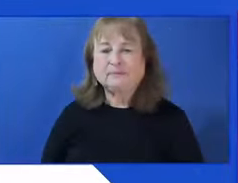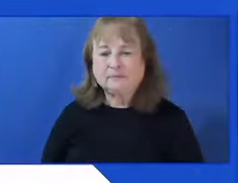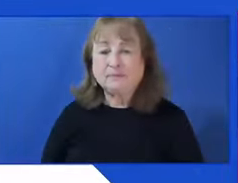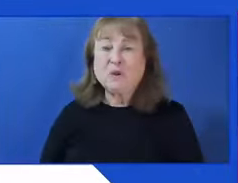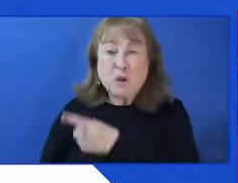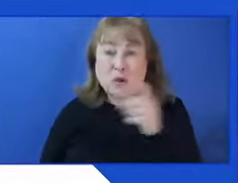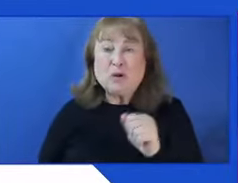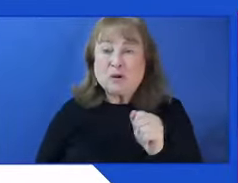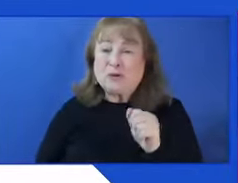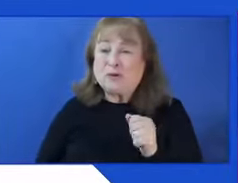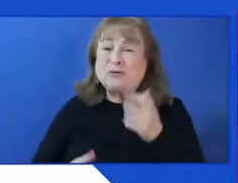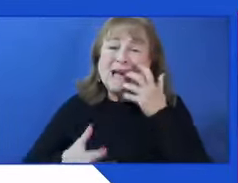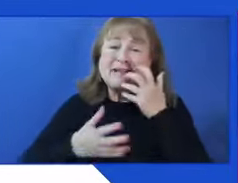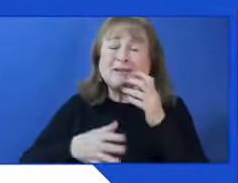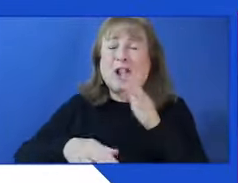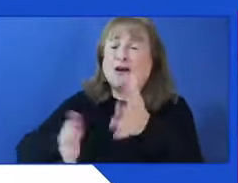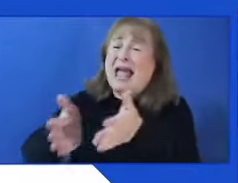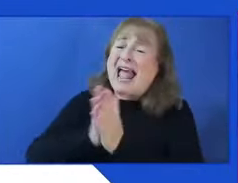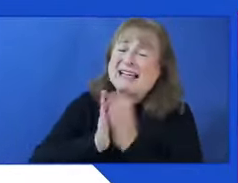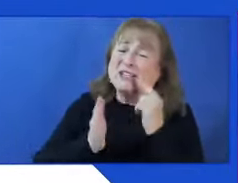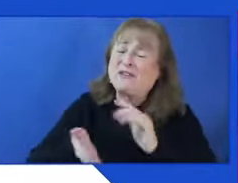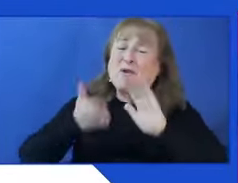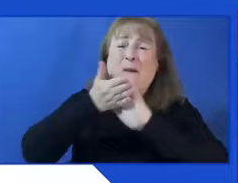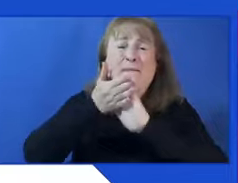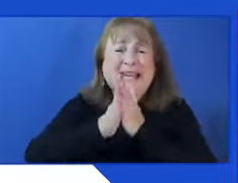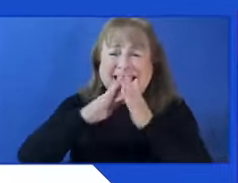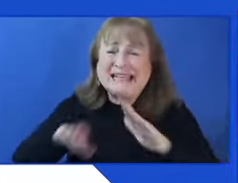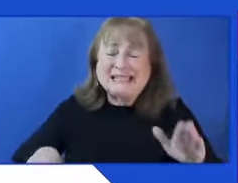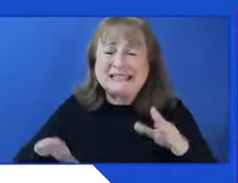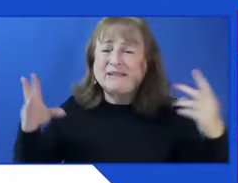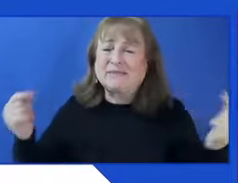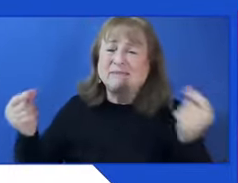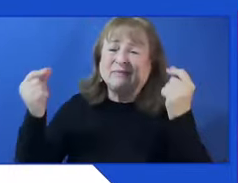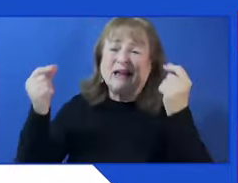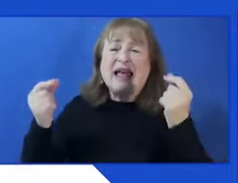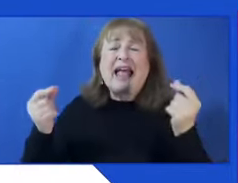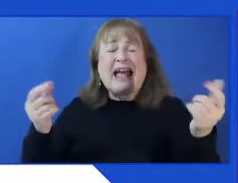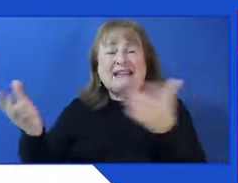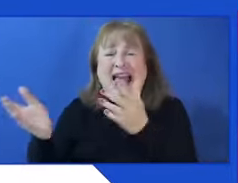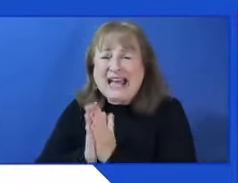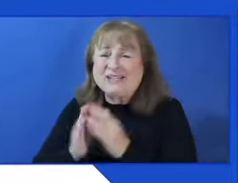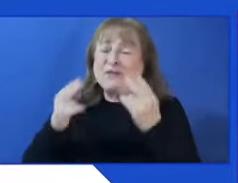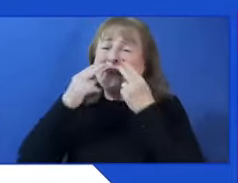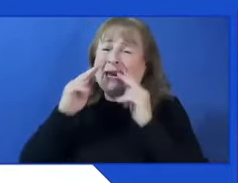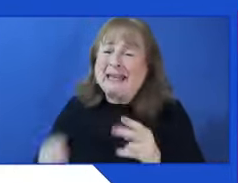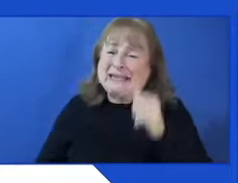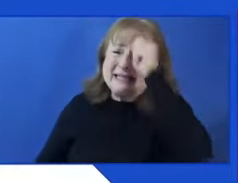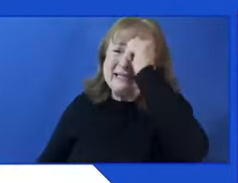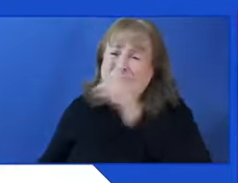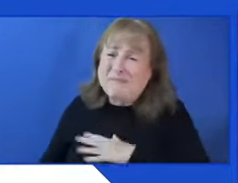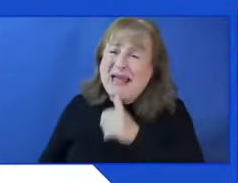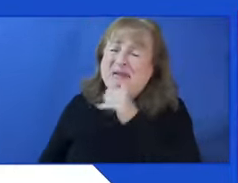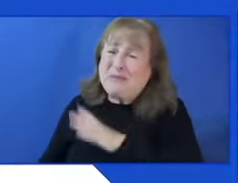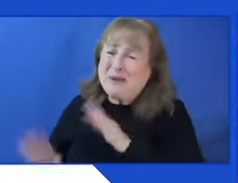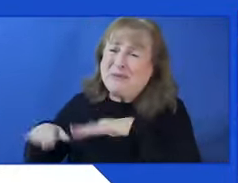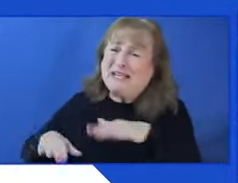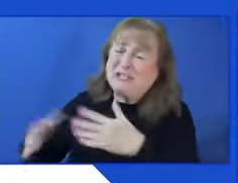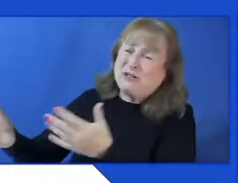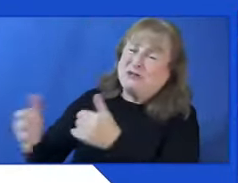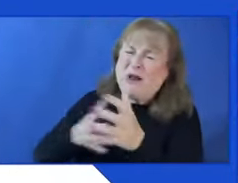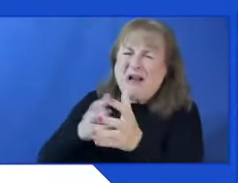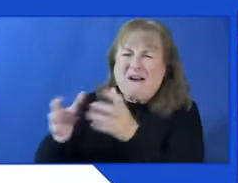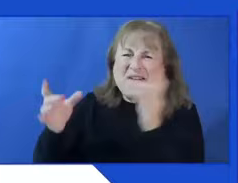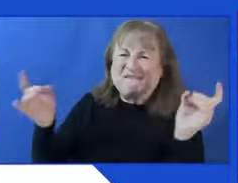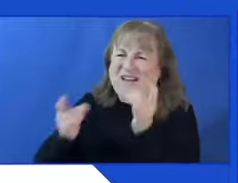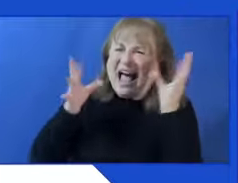You can call for peace and the immediate return of the innocent men, women, and children who were violently